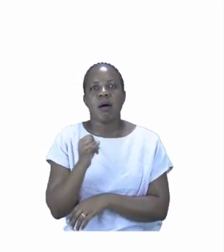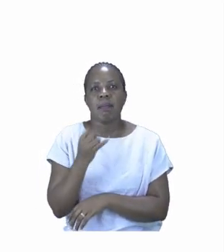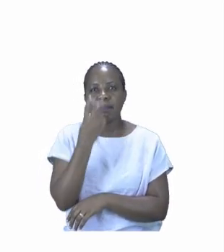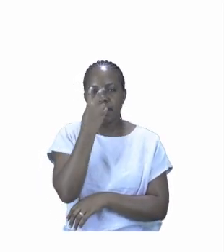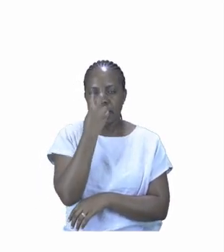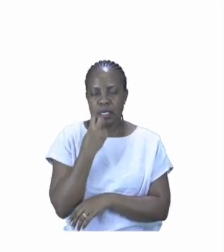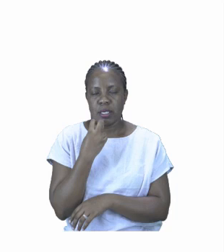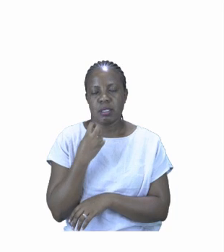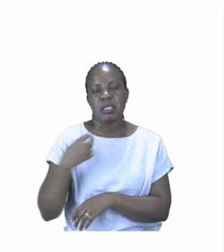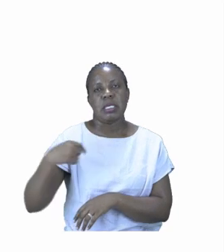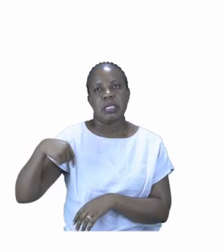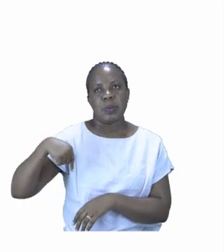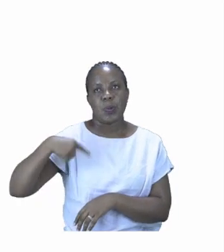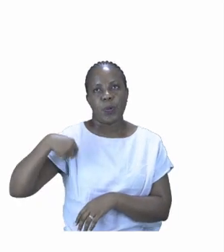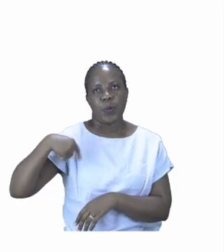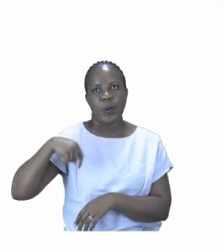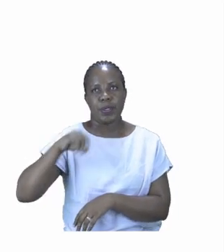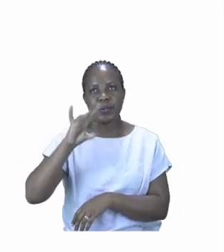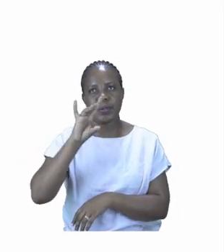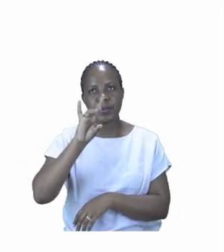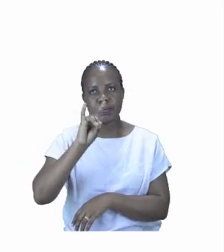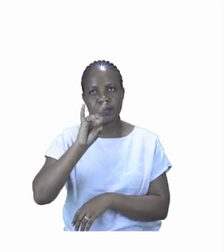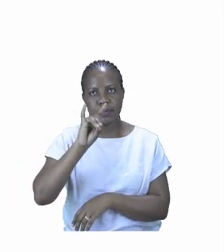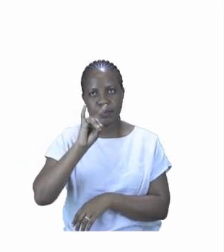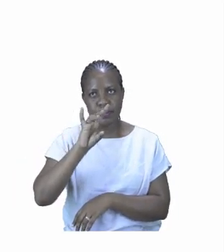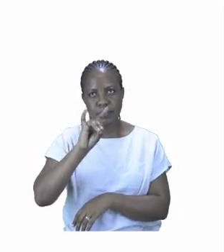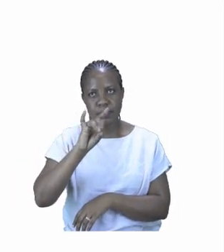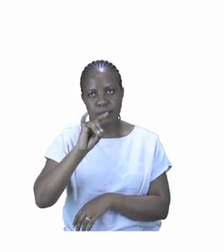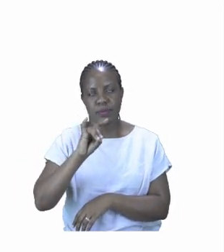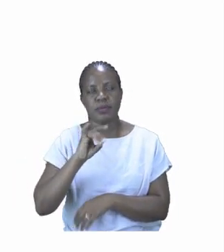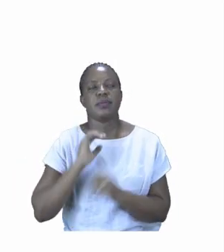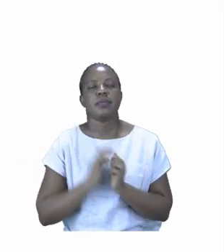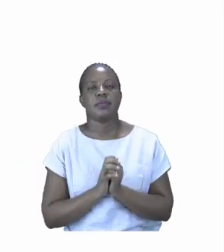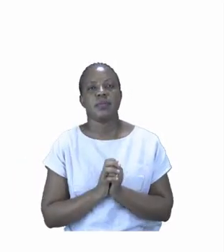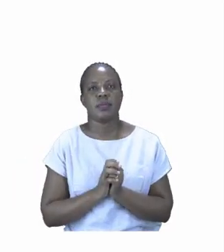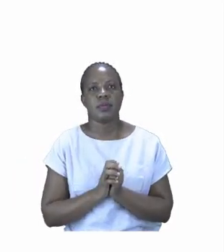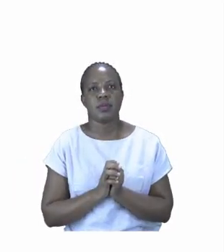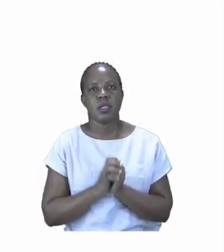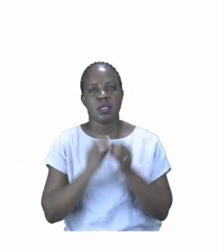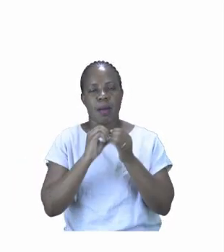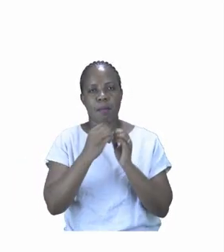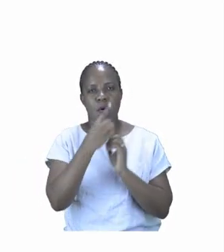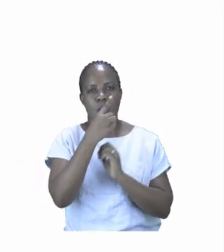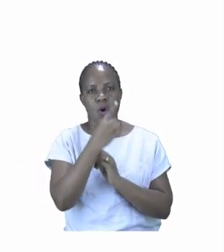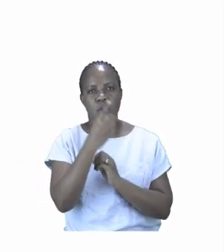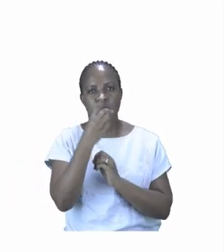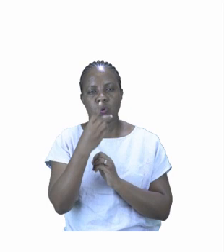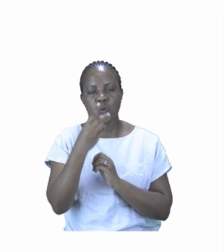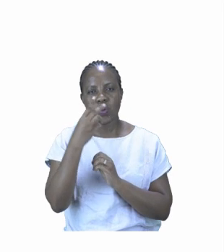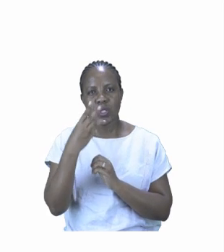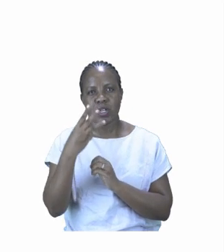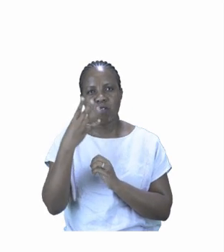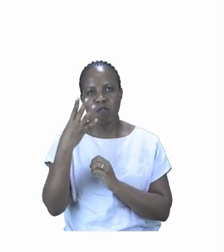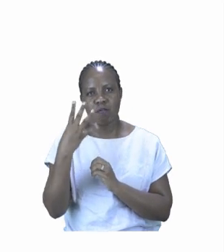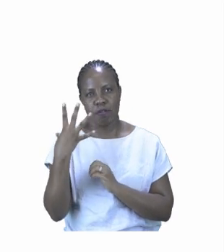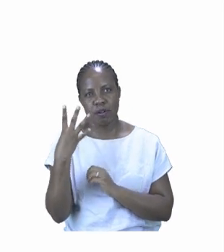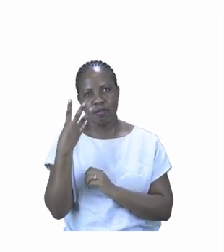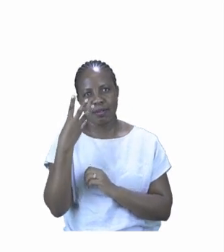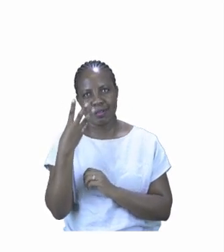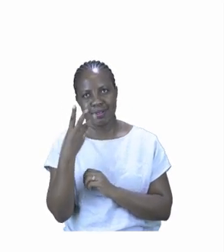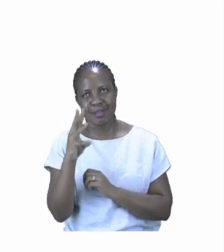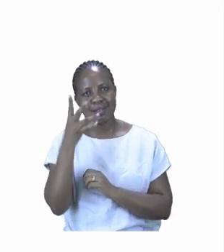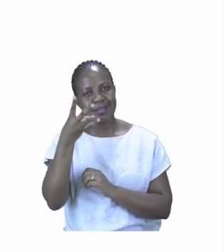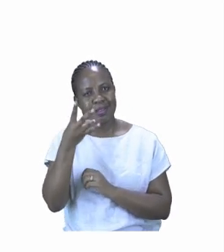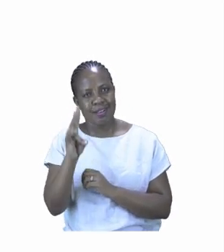these, please read your map and check where everything is. Make sure that you